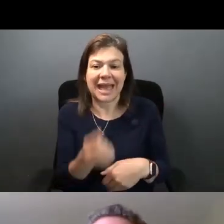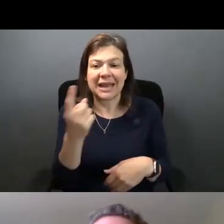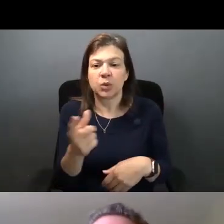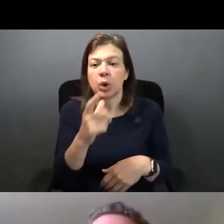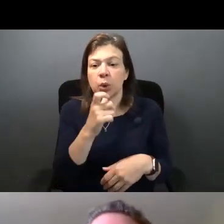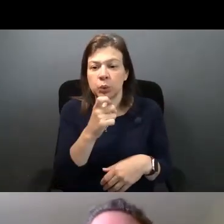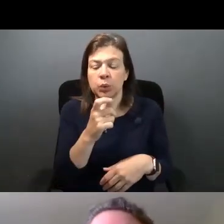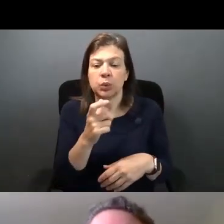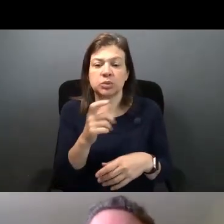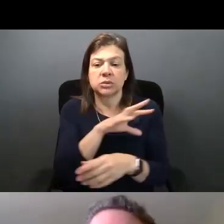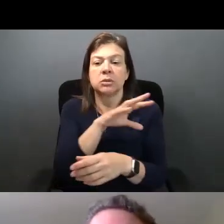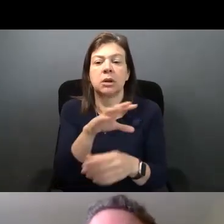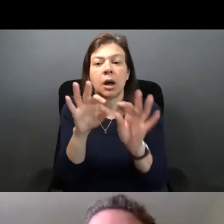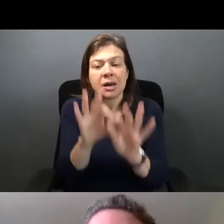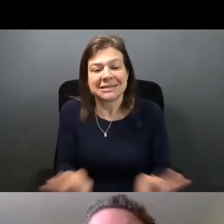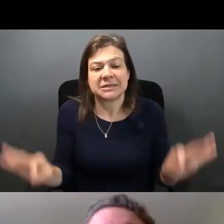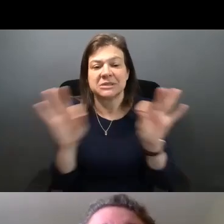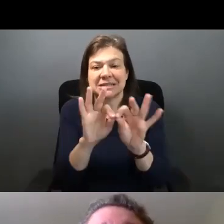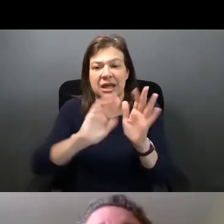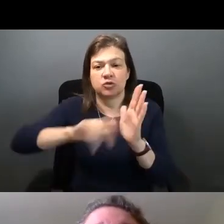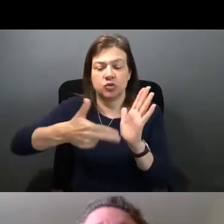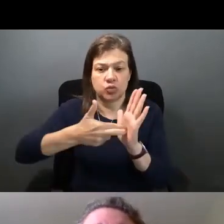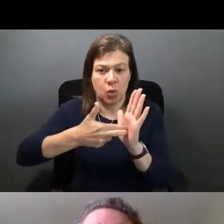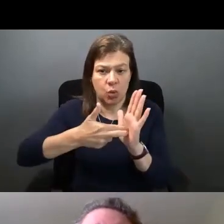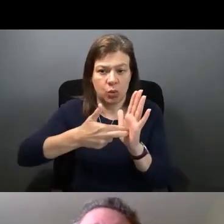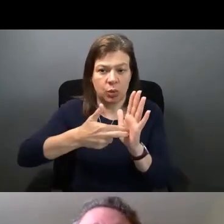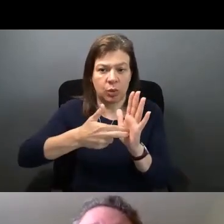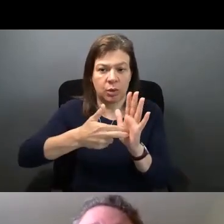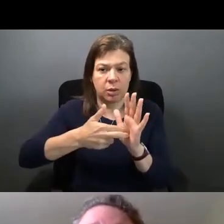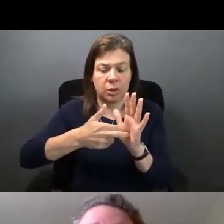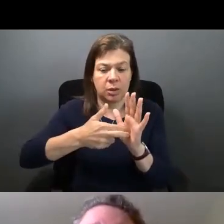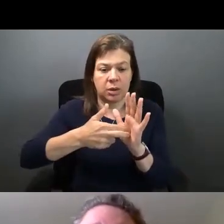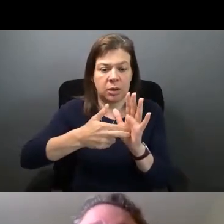playing a substantial role in your